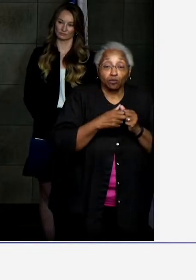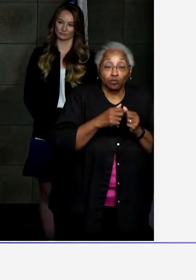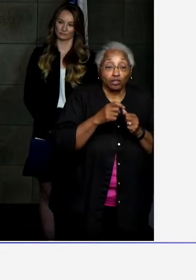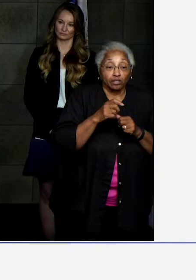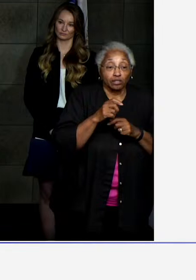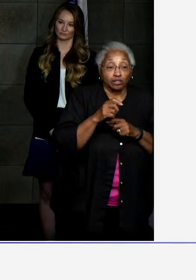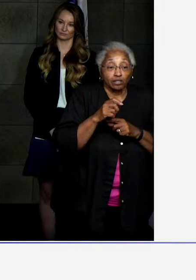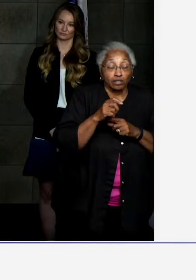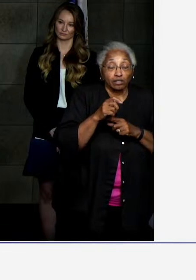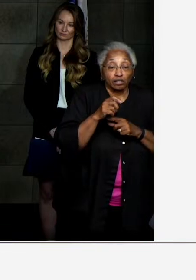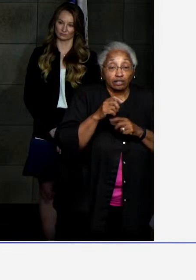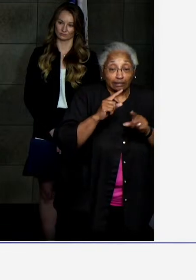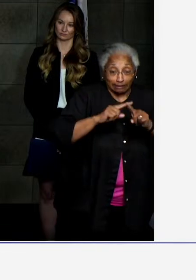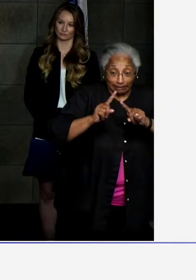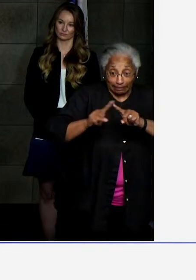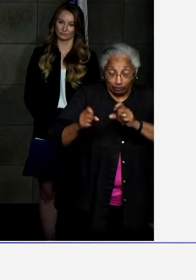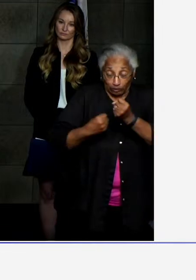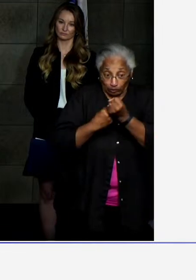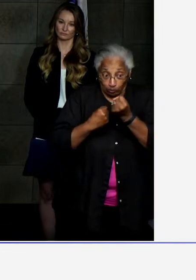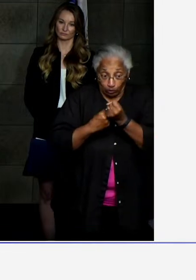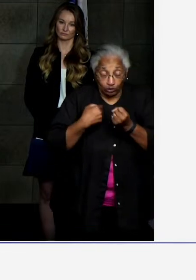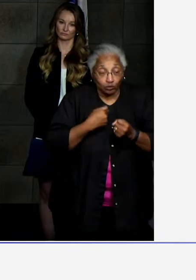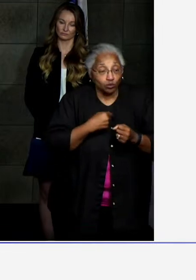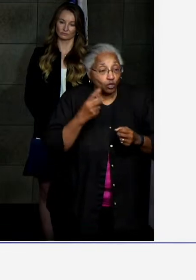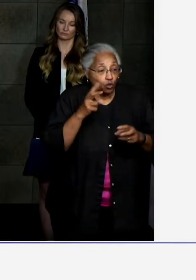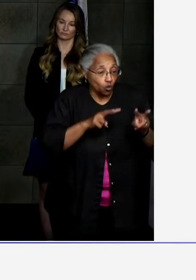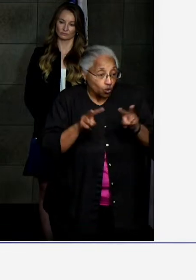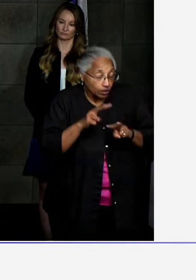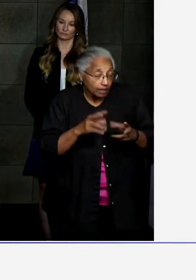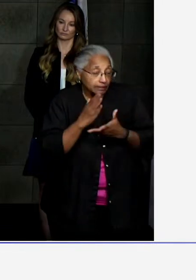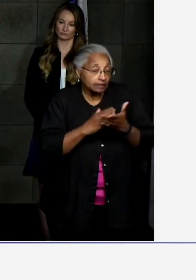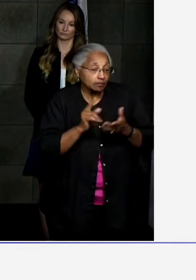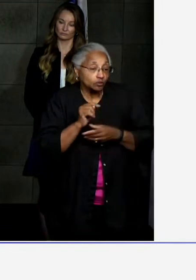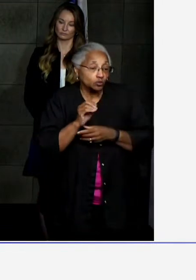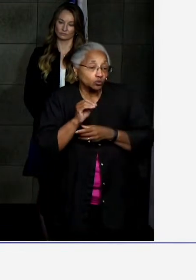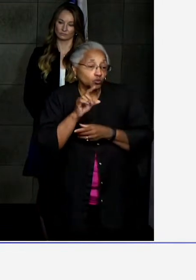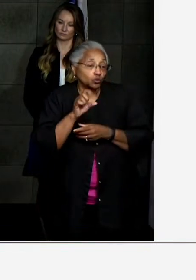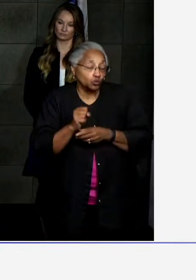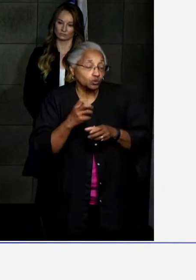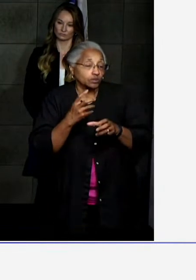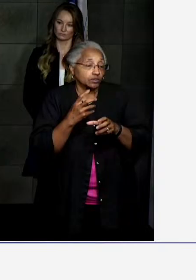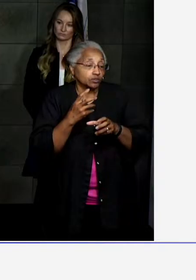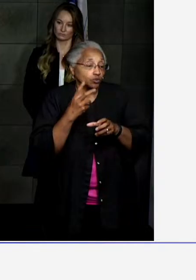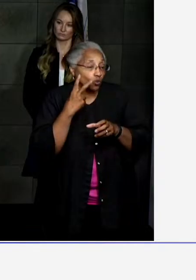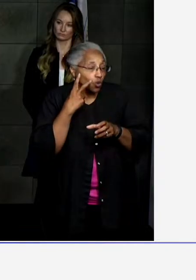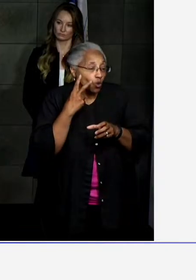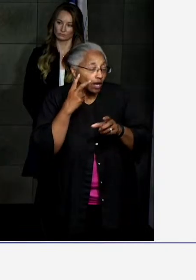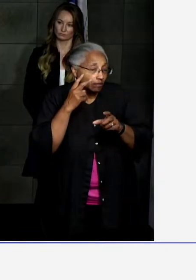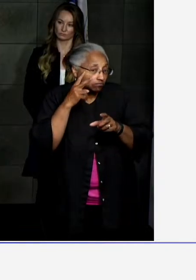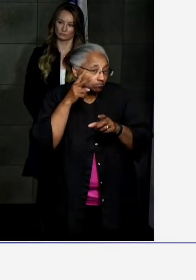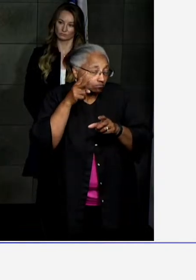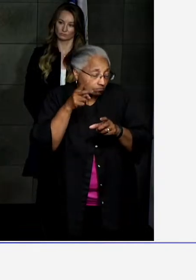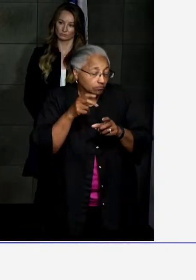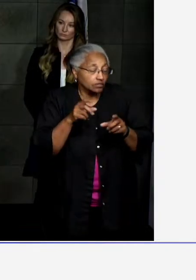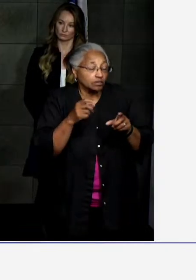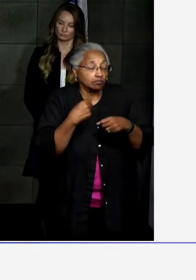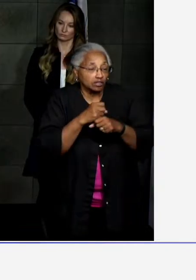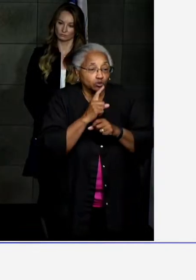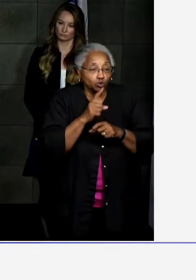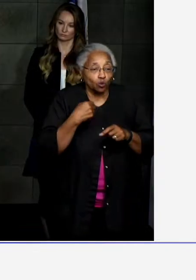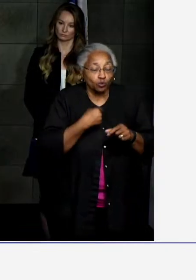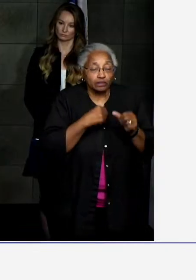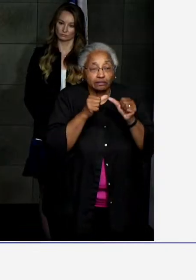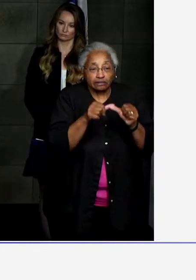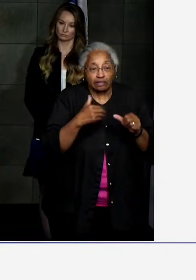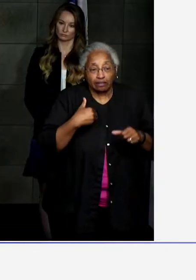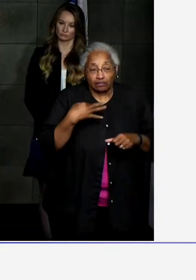support, and Commerce's support, and we're looking at some tools to be able to look at long-term and how to make sure that we continue to have